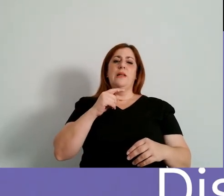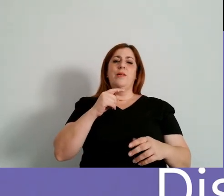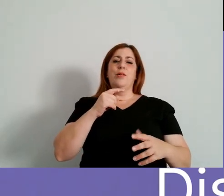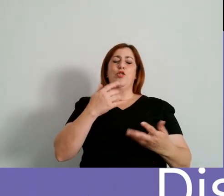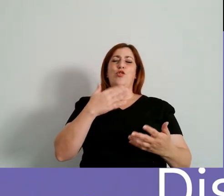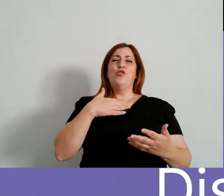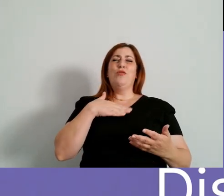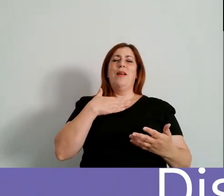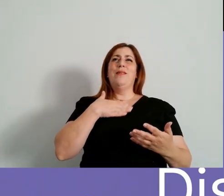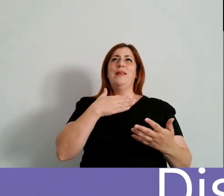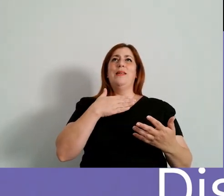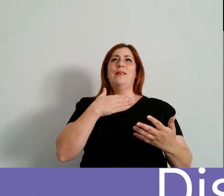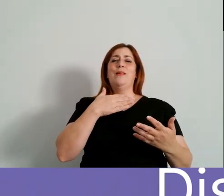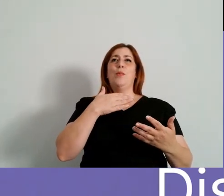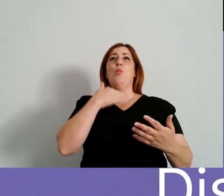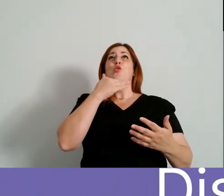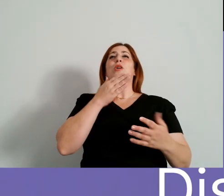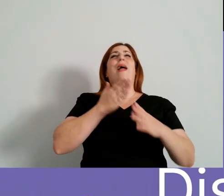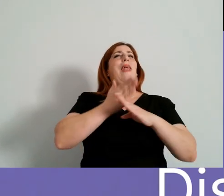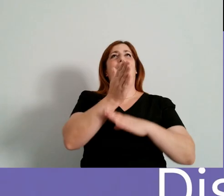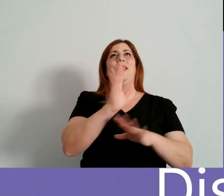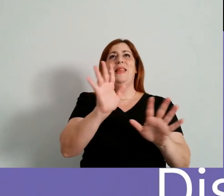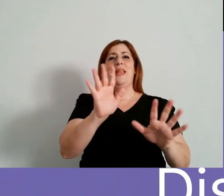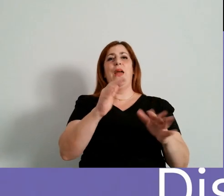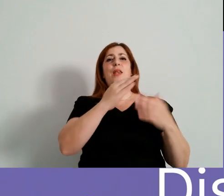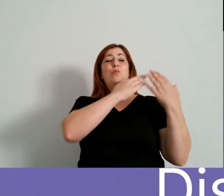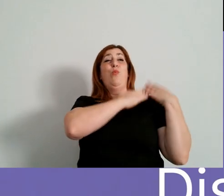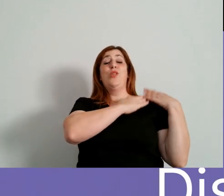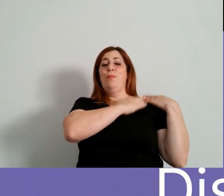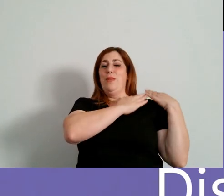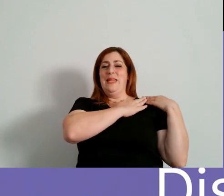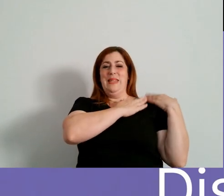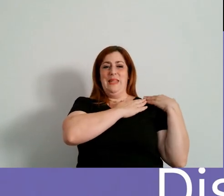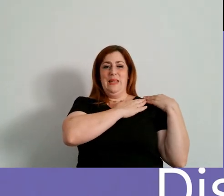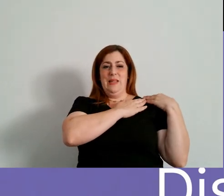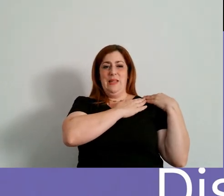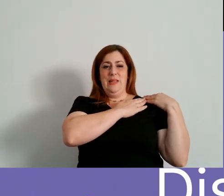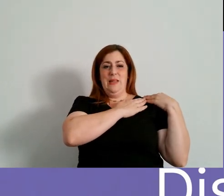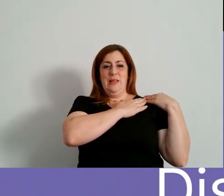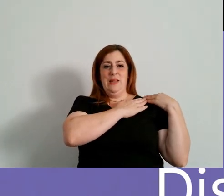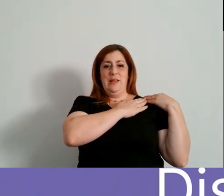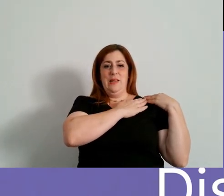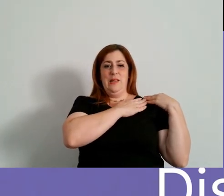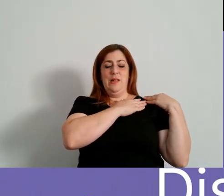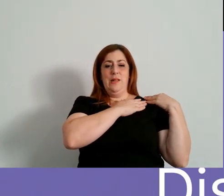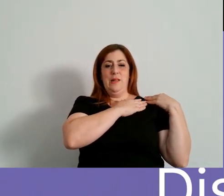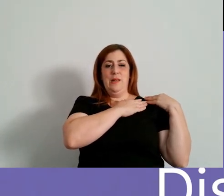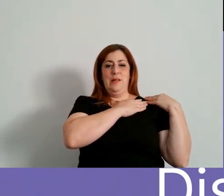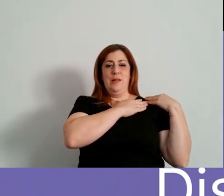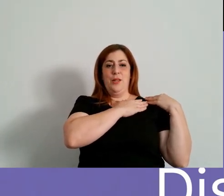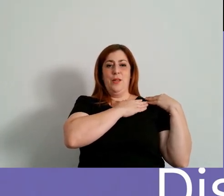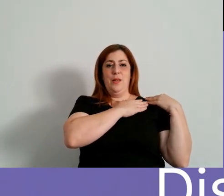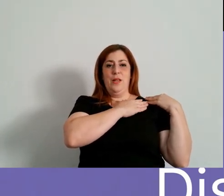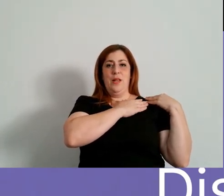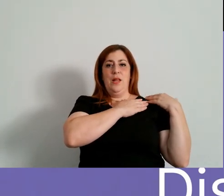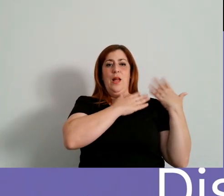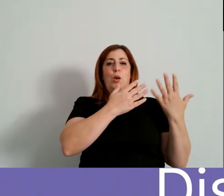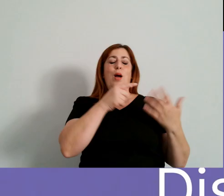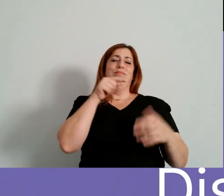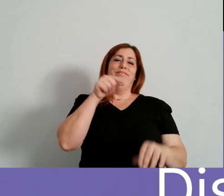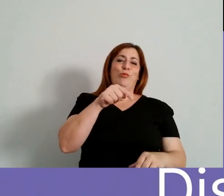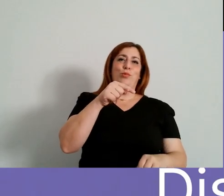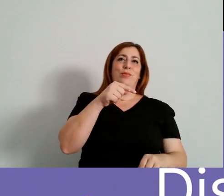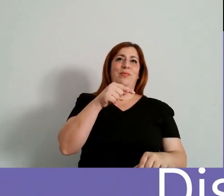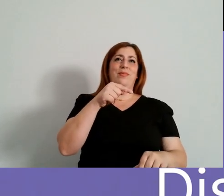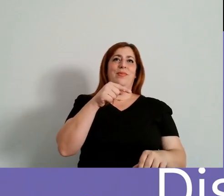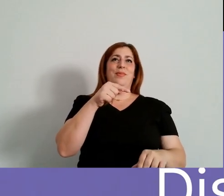responsibility, not rights. It's I made mistake. Sorry, that's why as because he's a not a child. Yeah, not